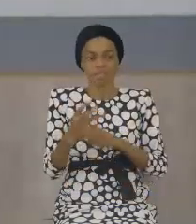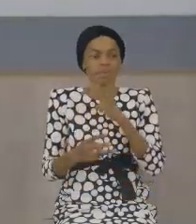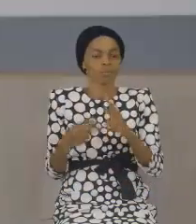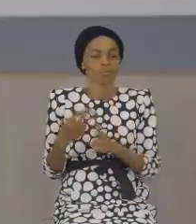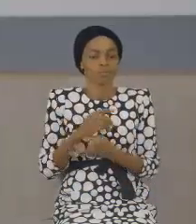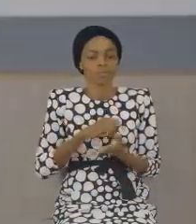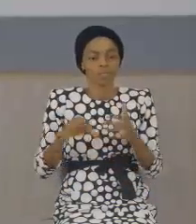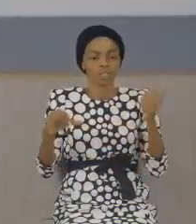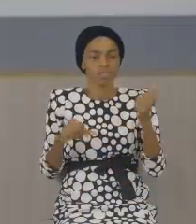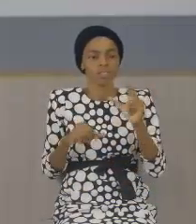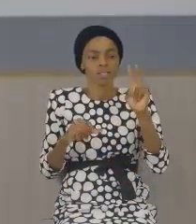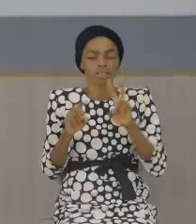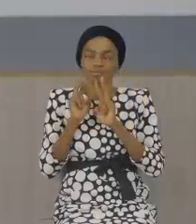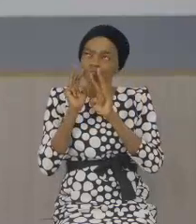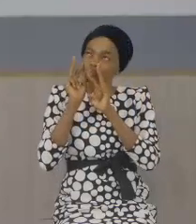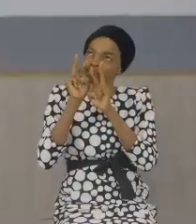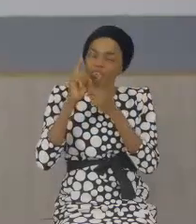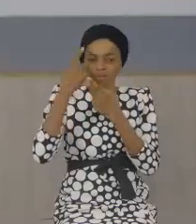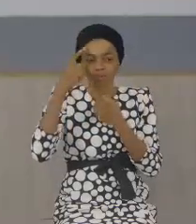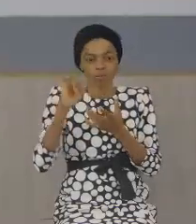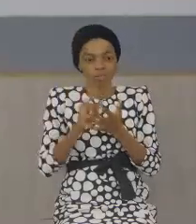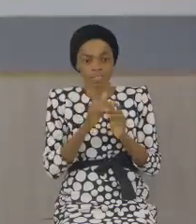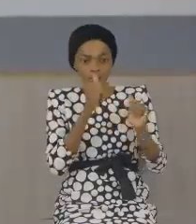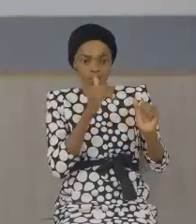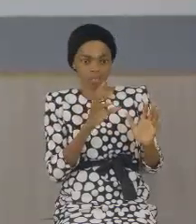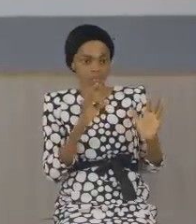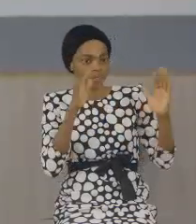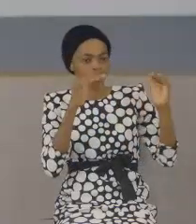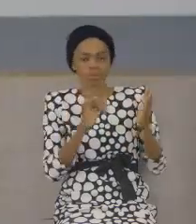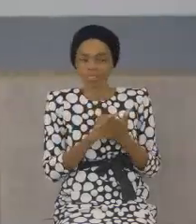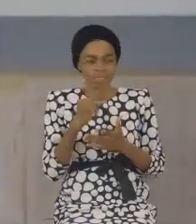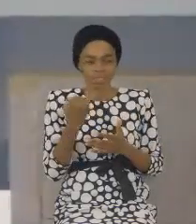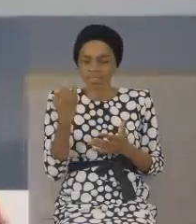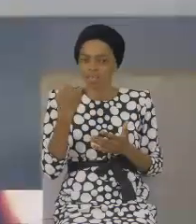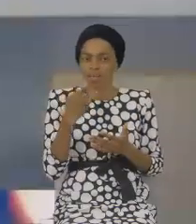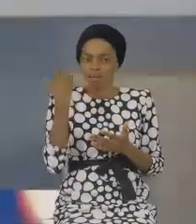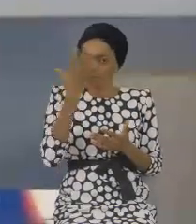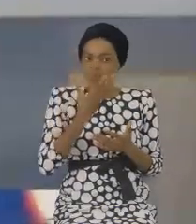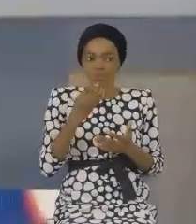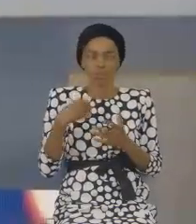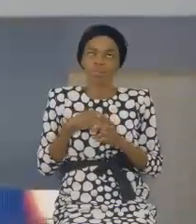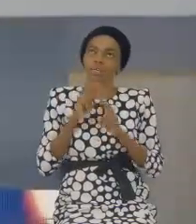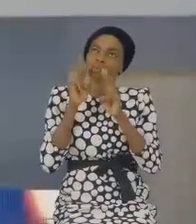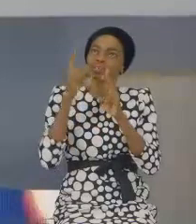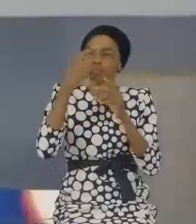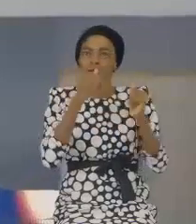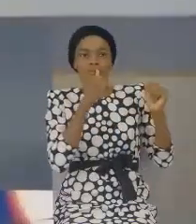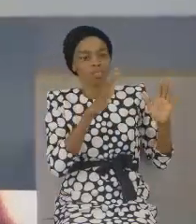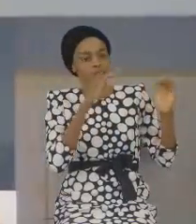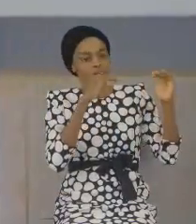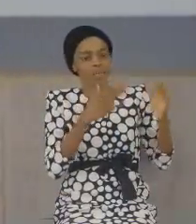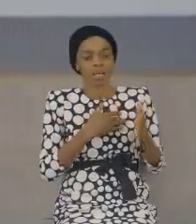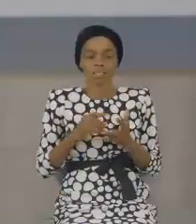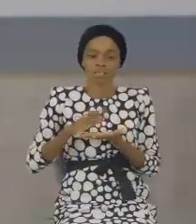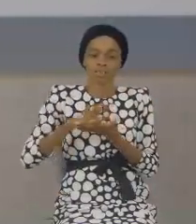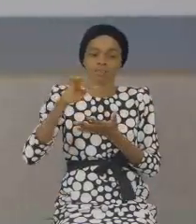verse 13, looking for that blessed hope. That's a glory. We're looking for that blessed hope and the glorious